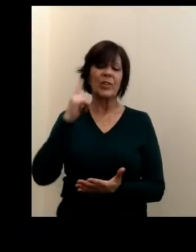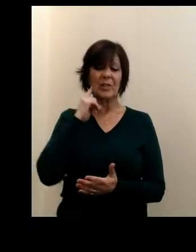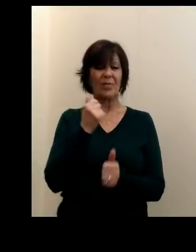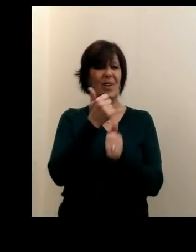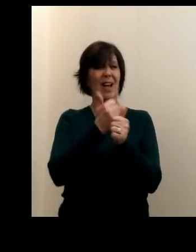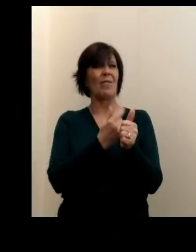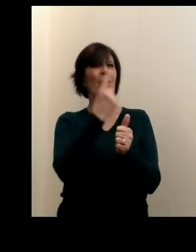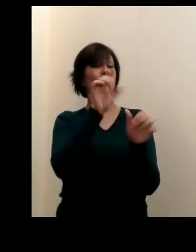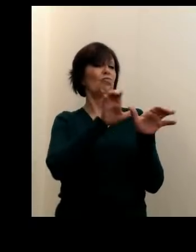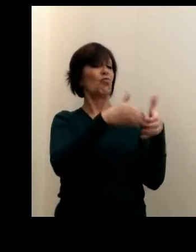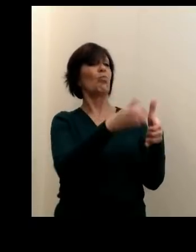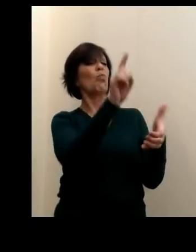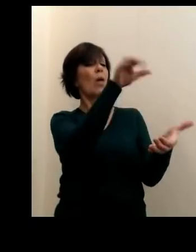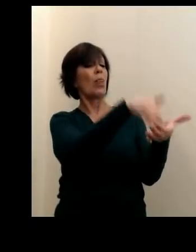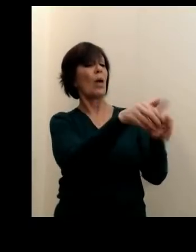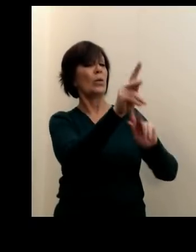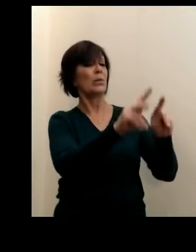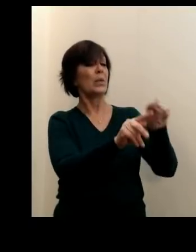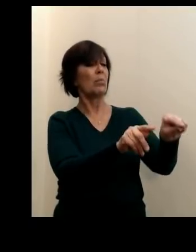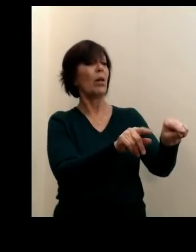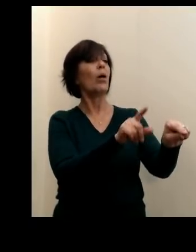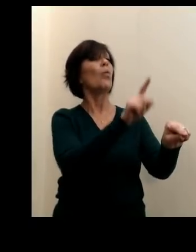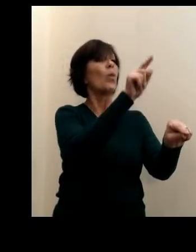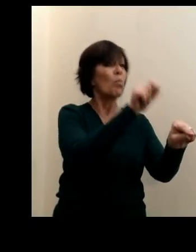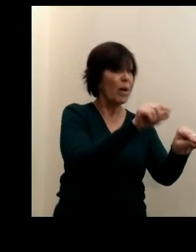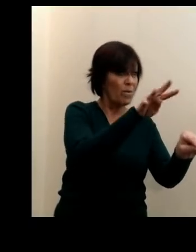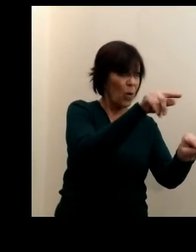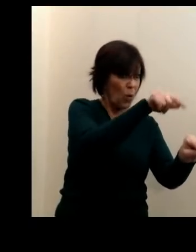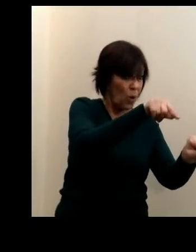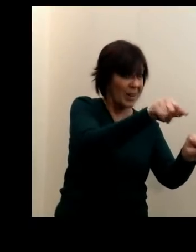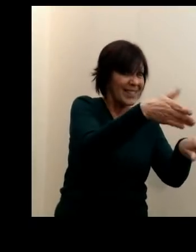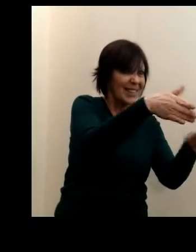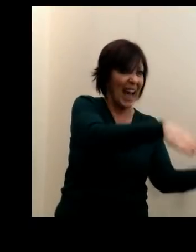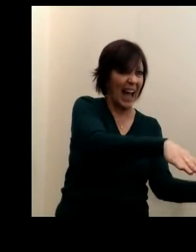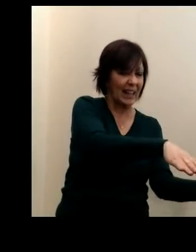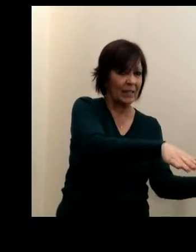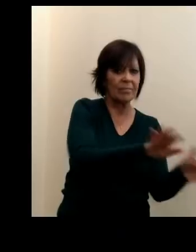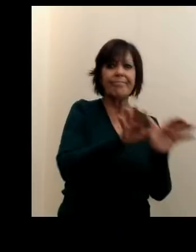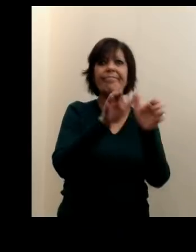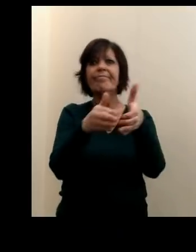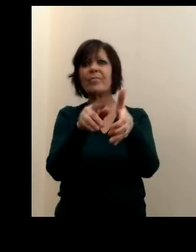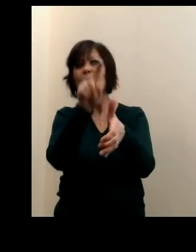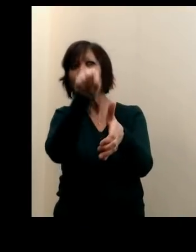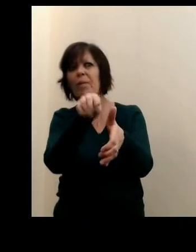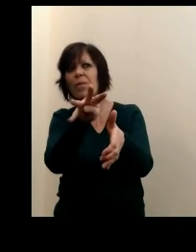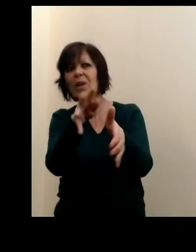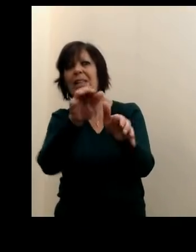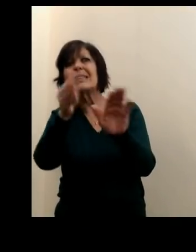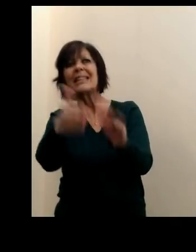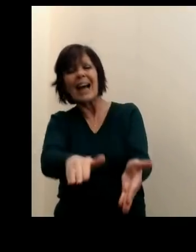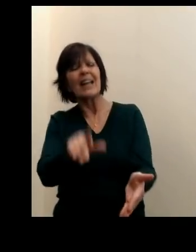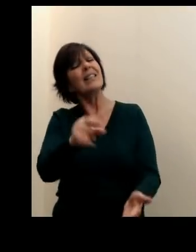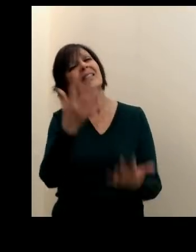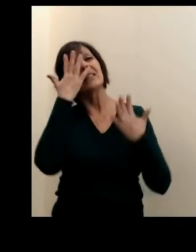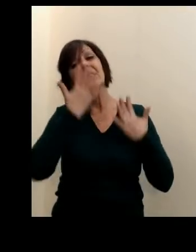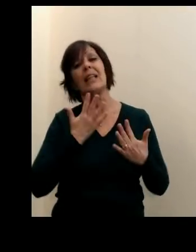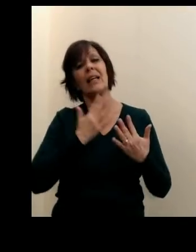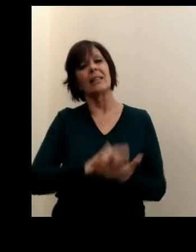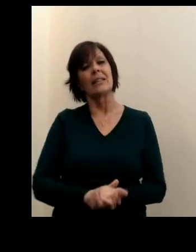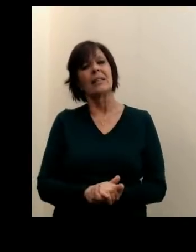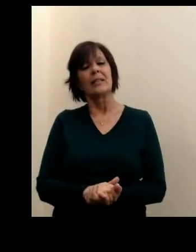1,000 people in Erie County, 1.4 of those died. It's a very sad total that we've